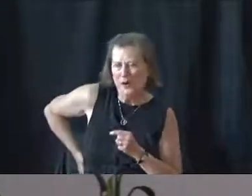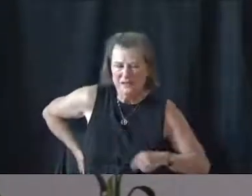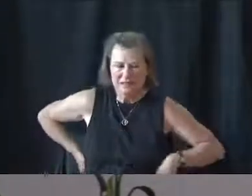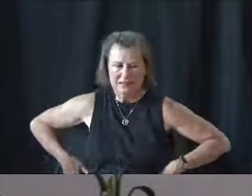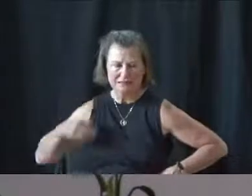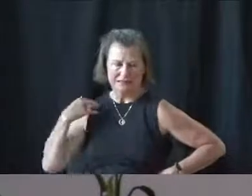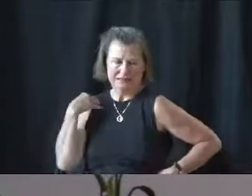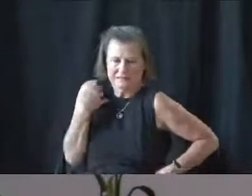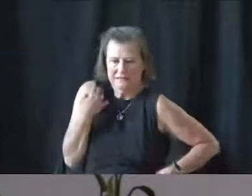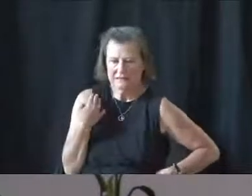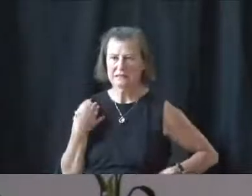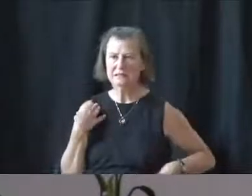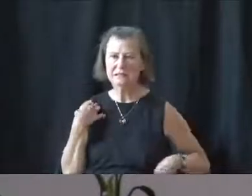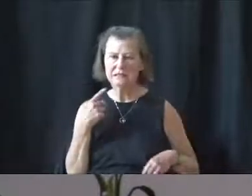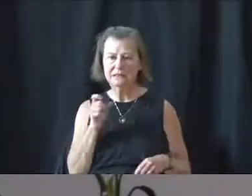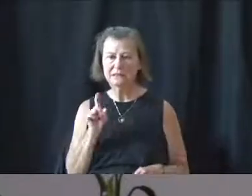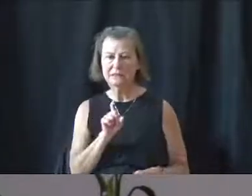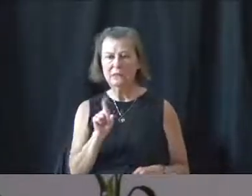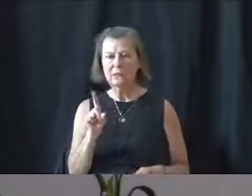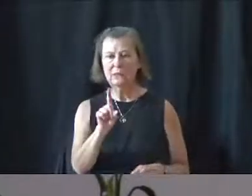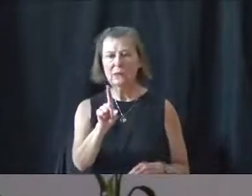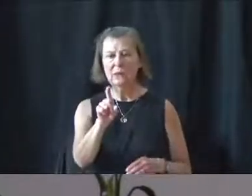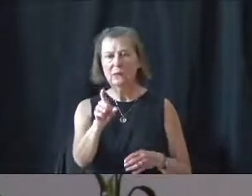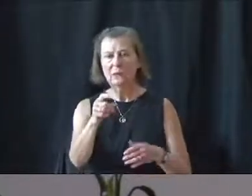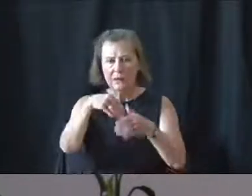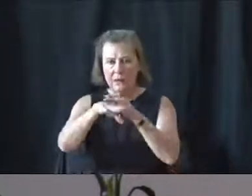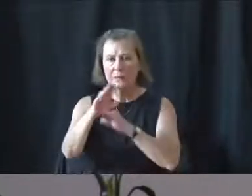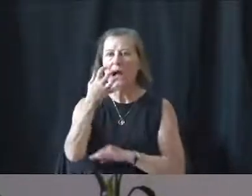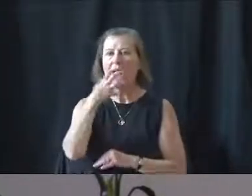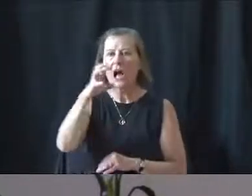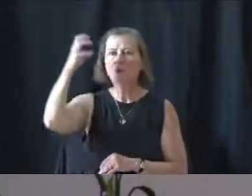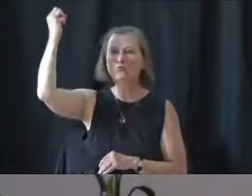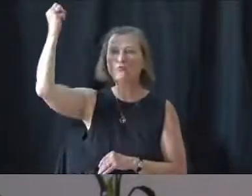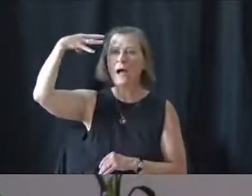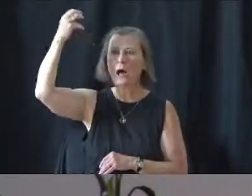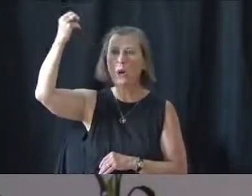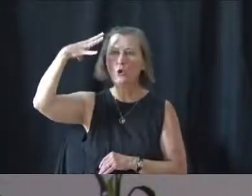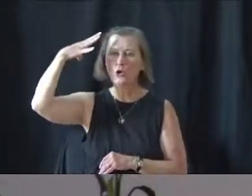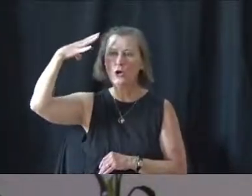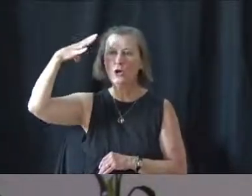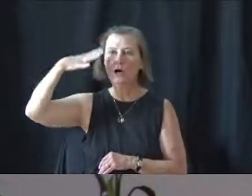you wander off and step into a hot shower,